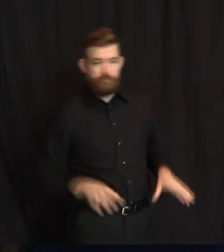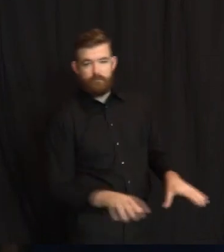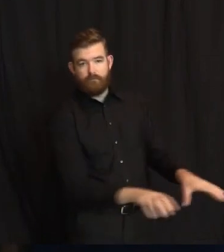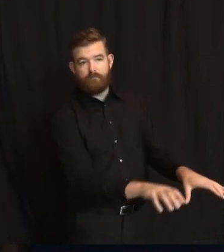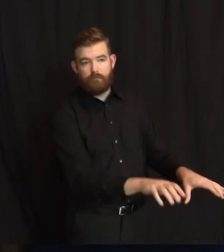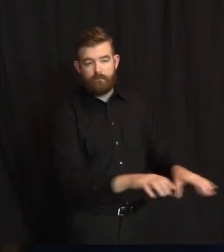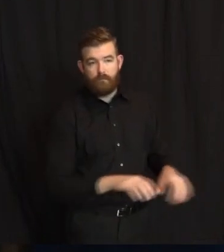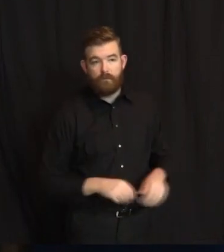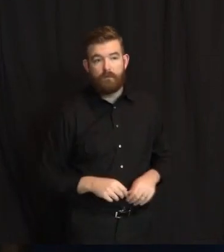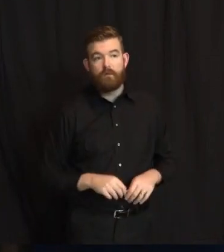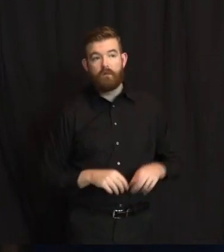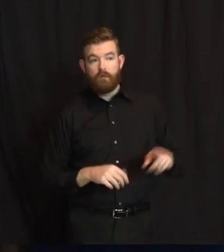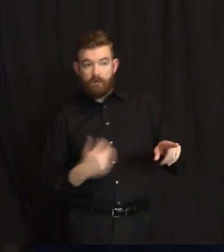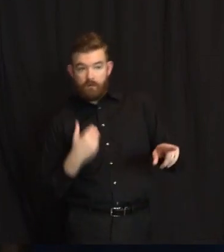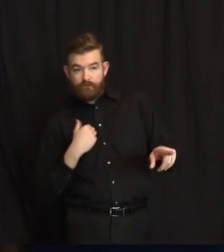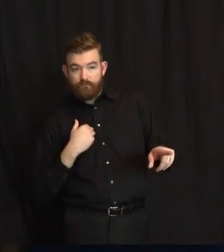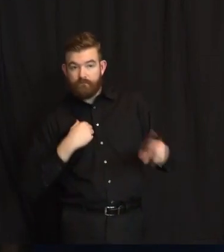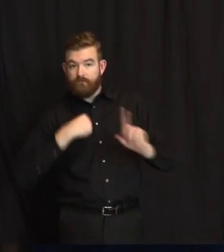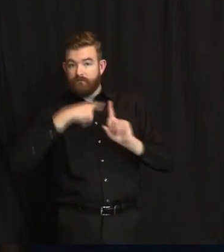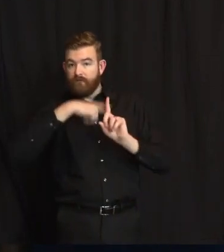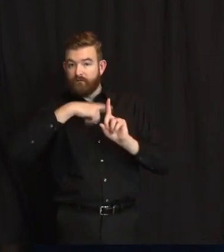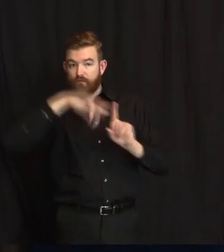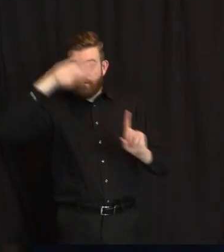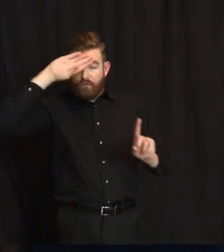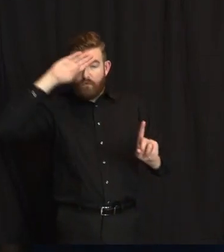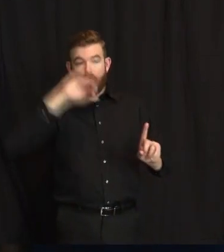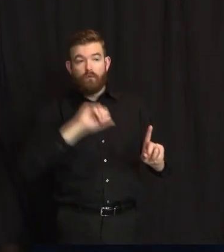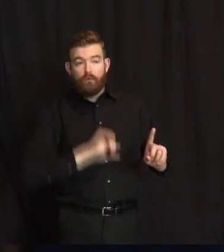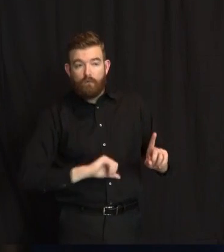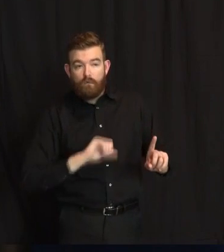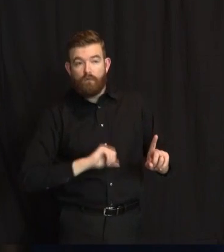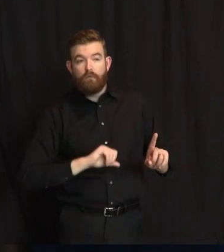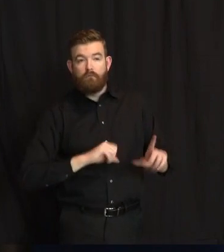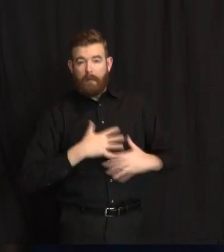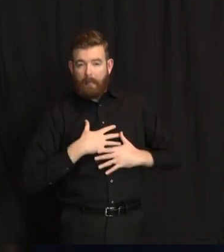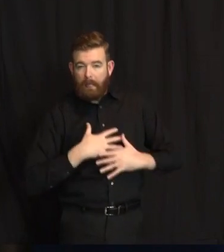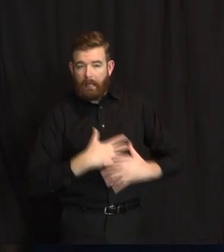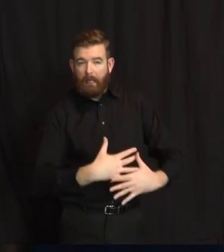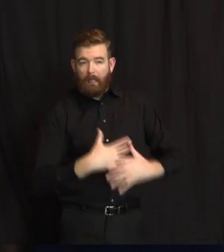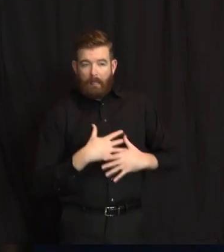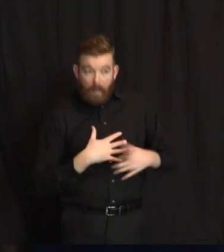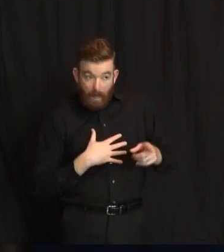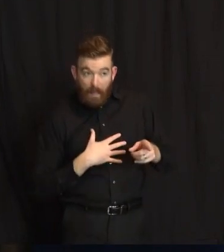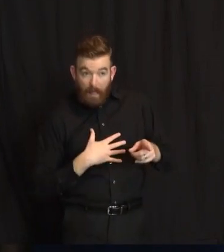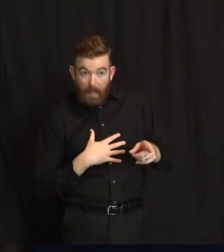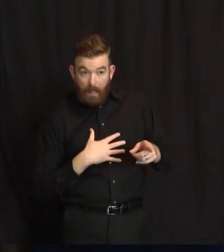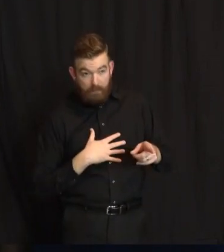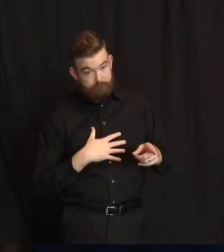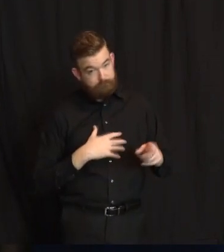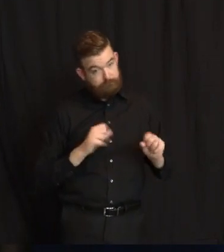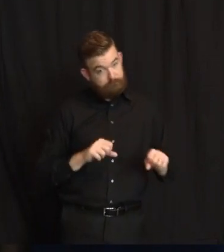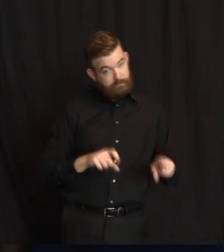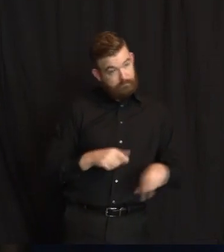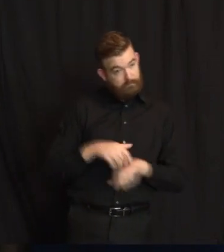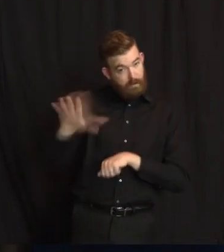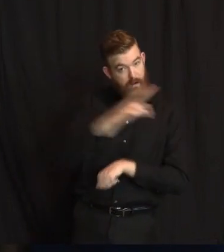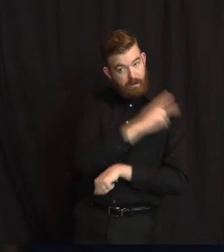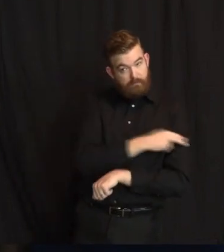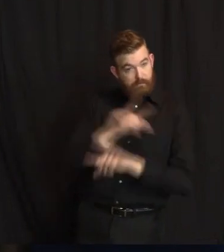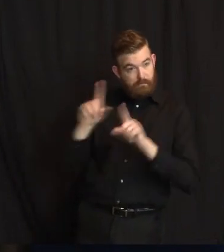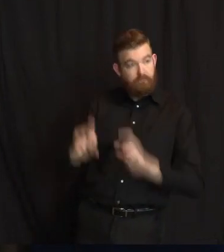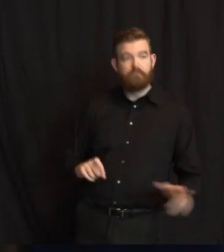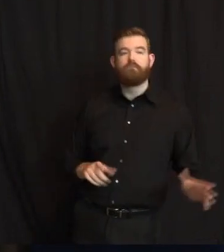shortness of breath, and depending on our medical evaluation, they are being sent to the hospital for testing. And so, we